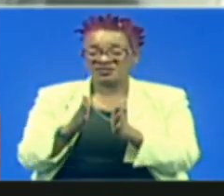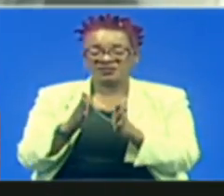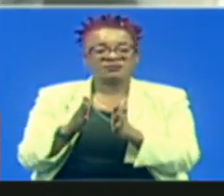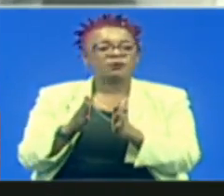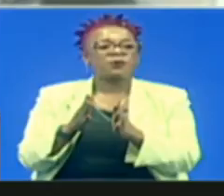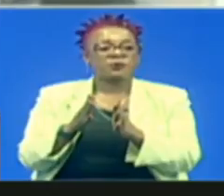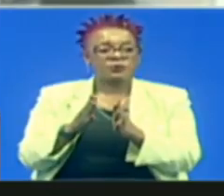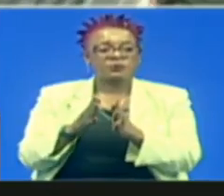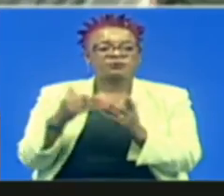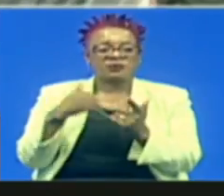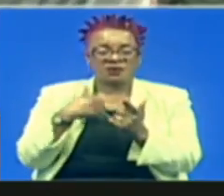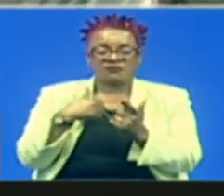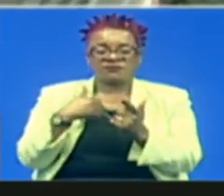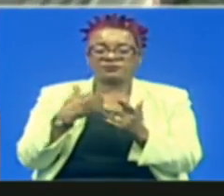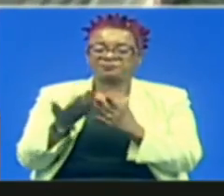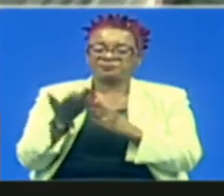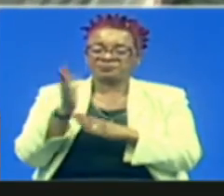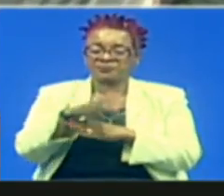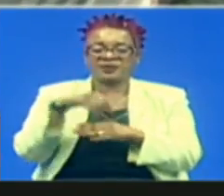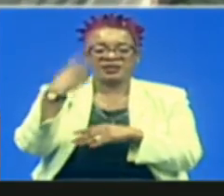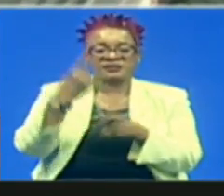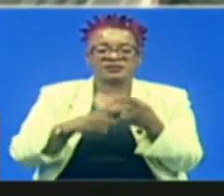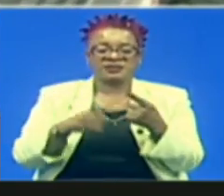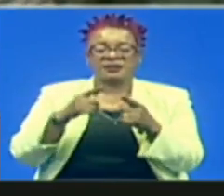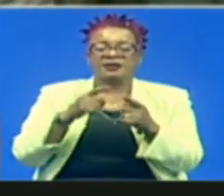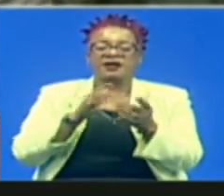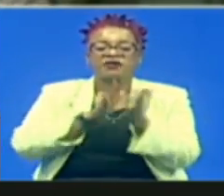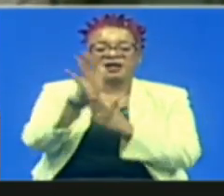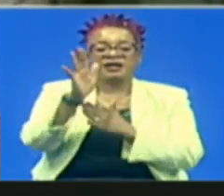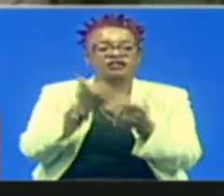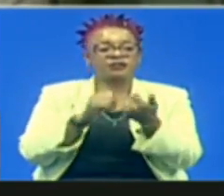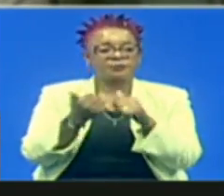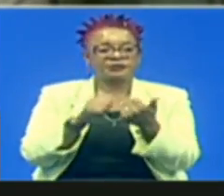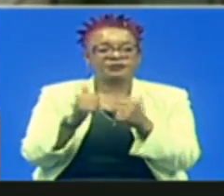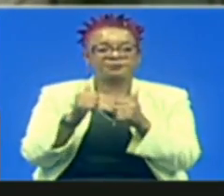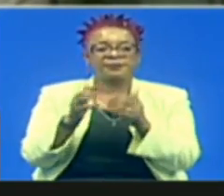they seek a return for the event to next year's World Rally Championship,